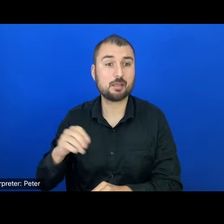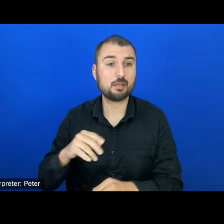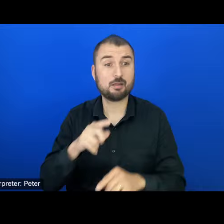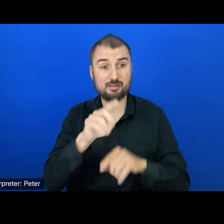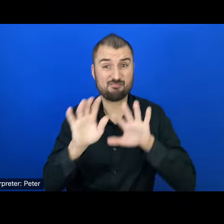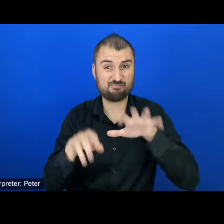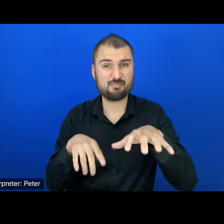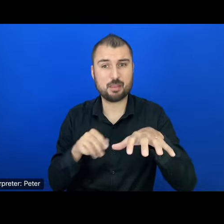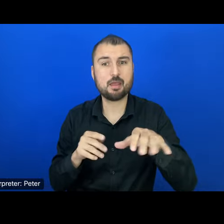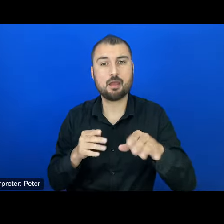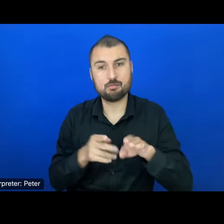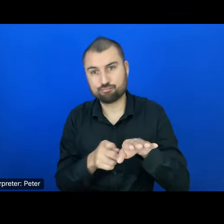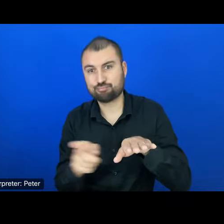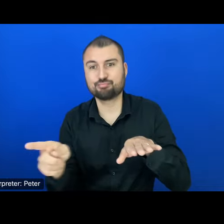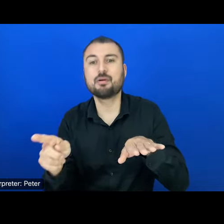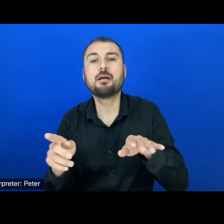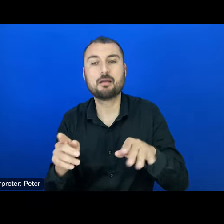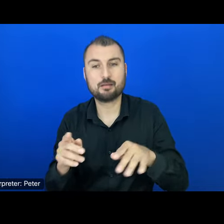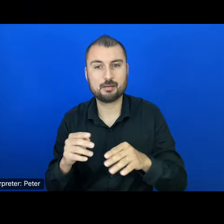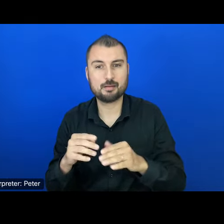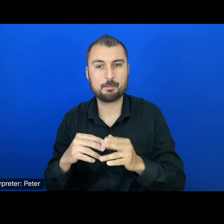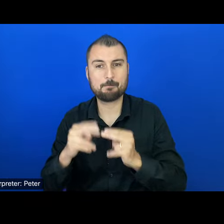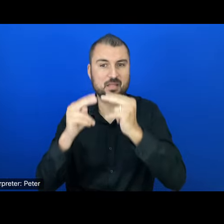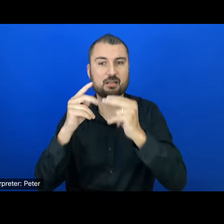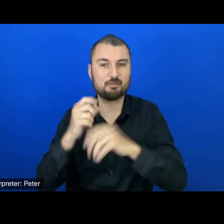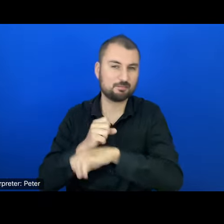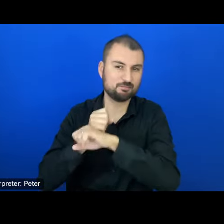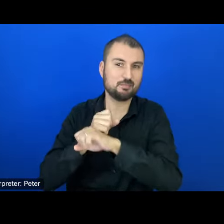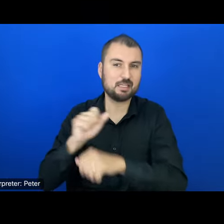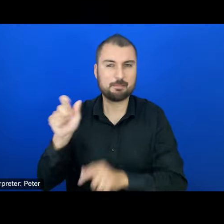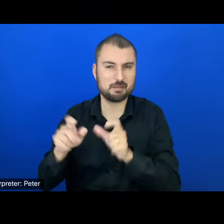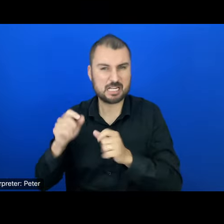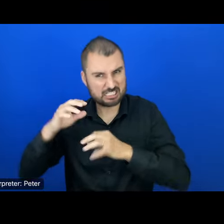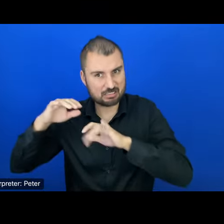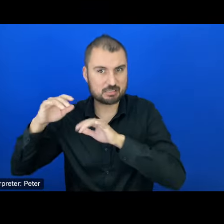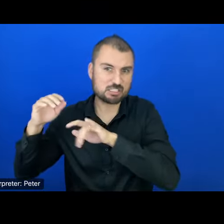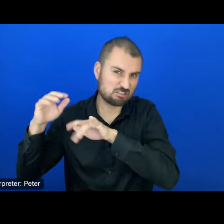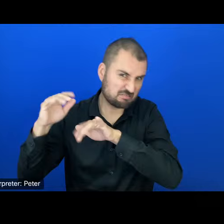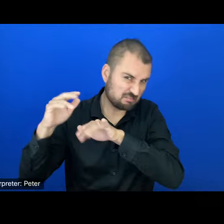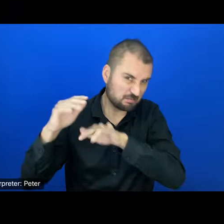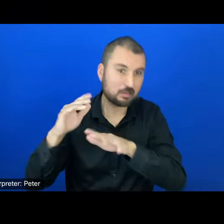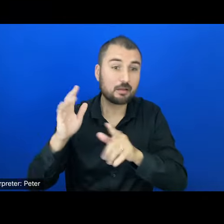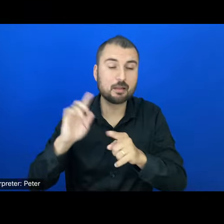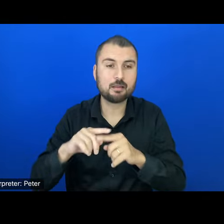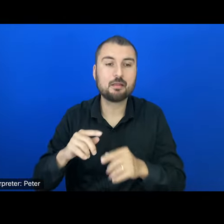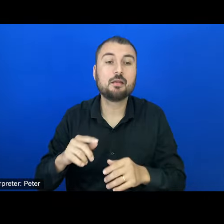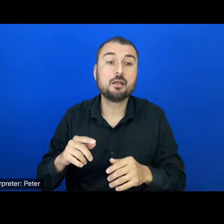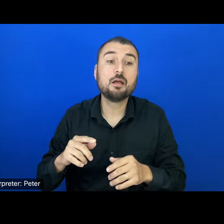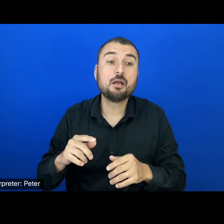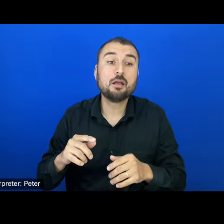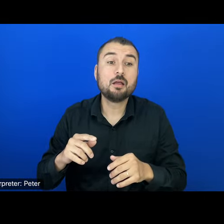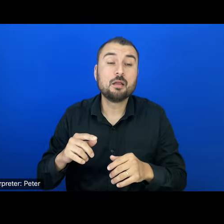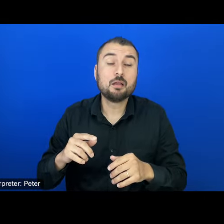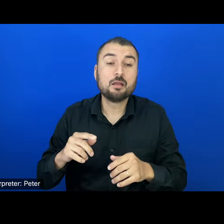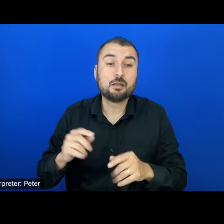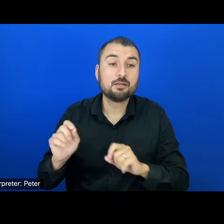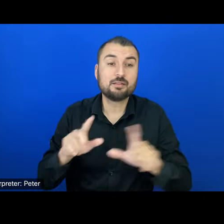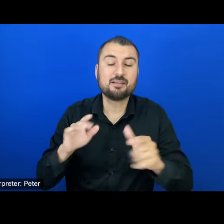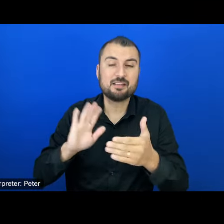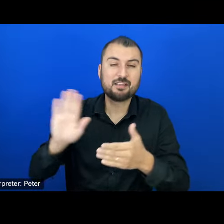protect against the pro-slavery ruffians coming across. Next slide. His friend,